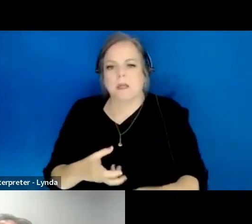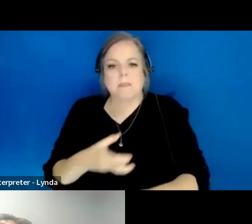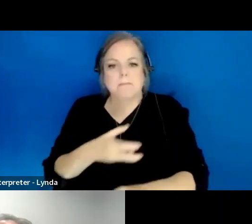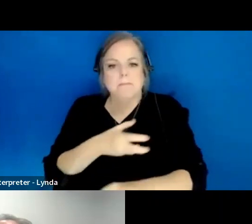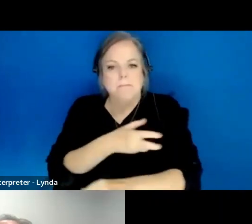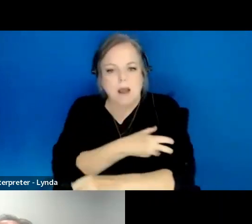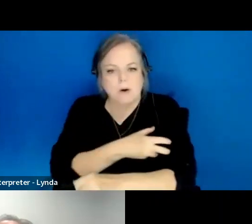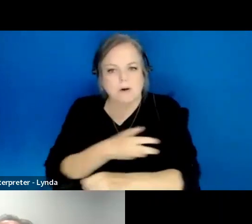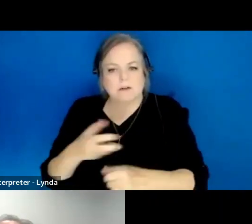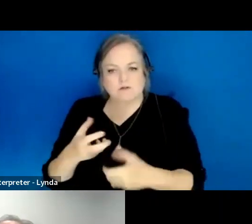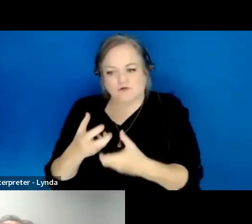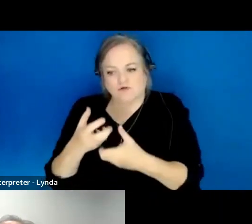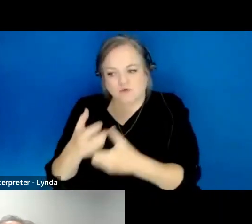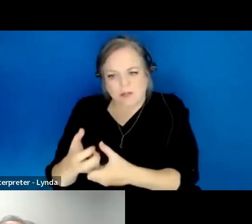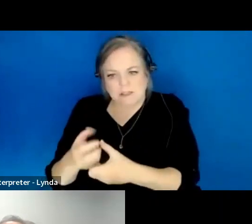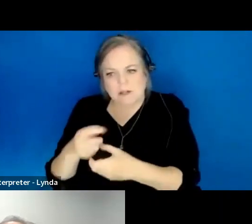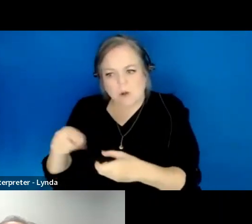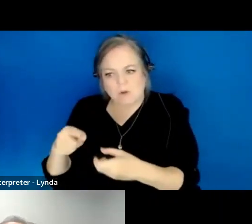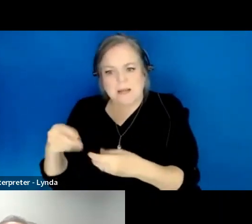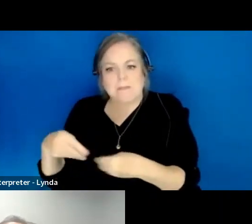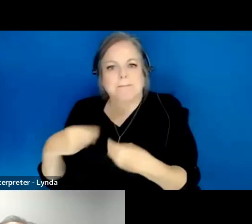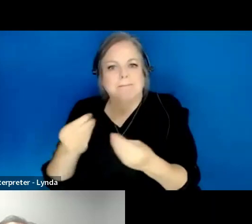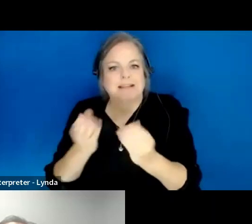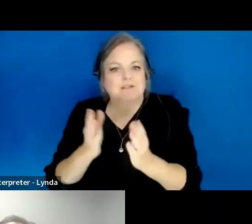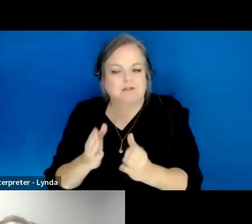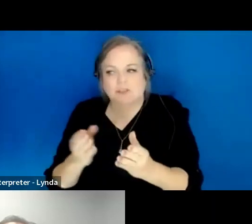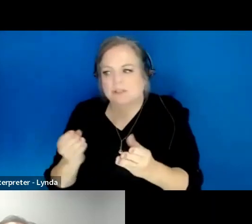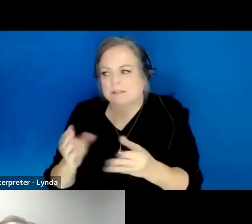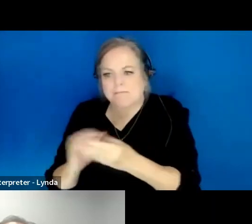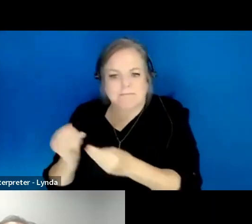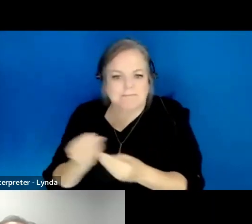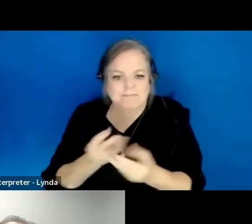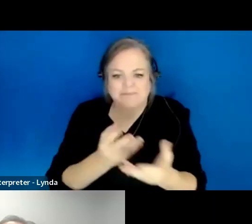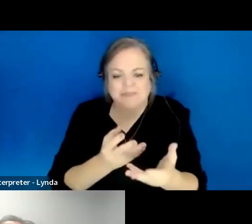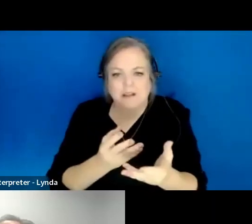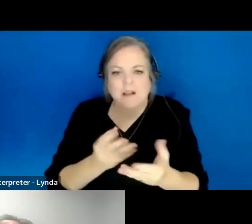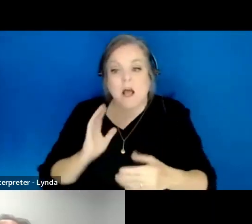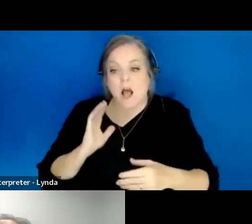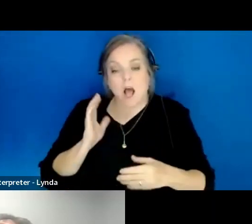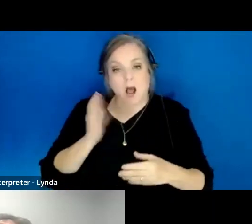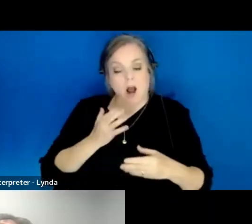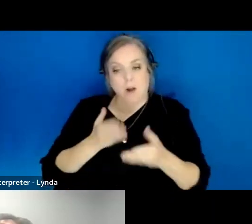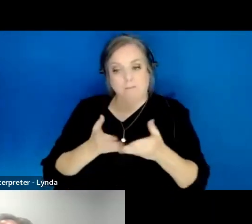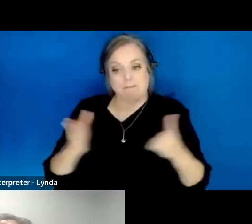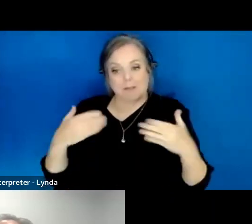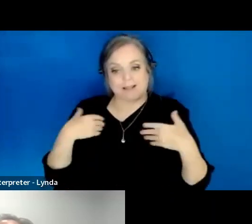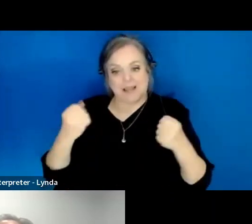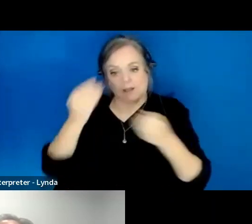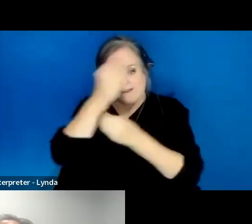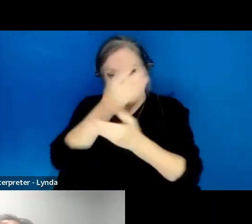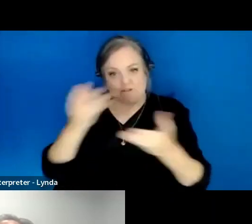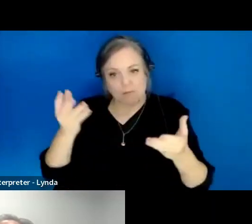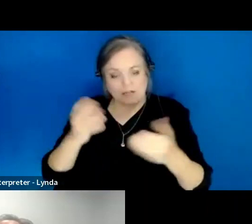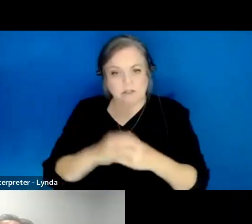messengers. And that our health information, public health information, is no